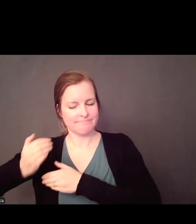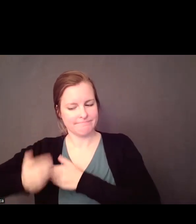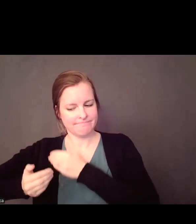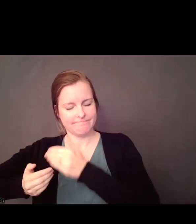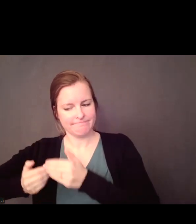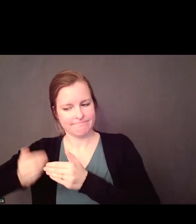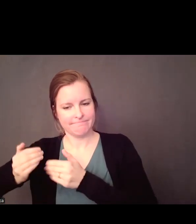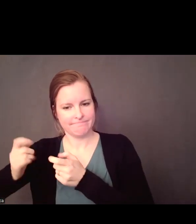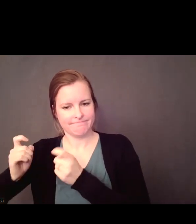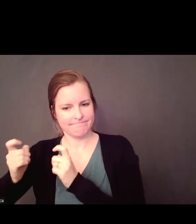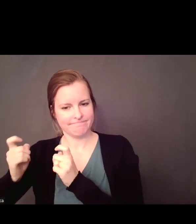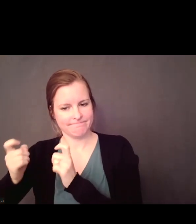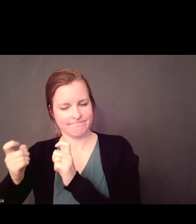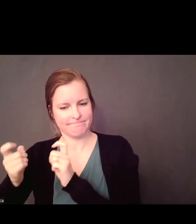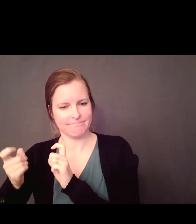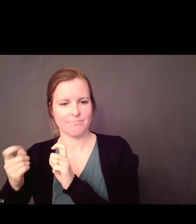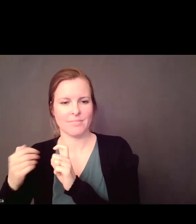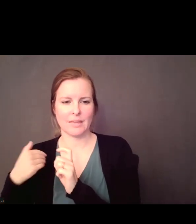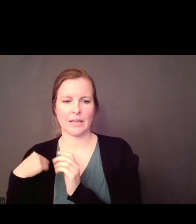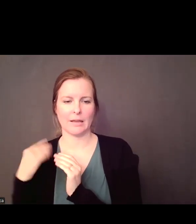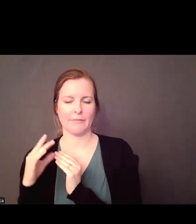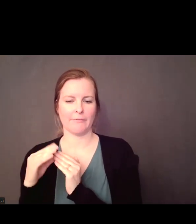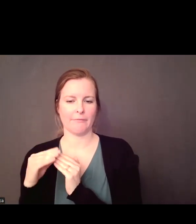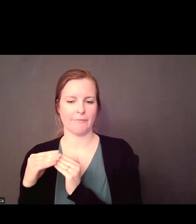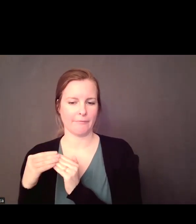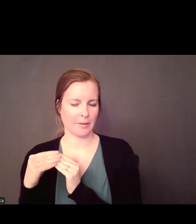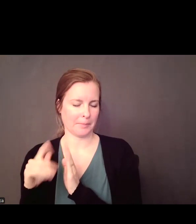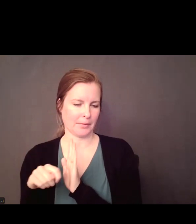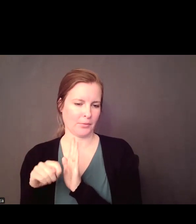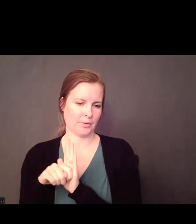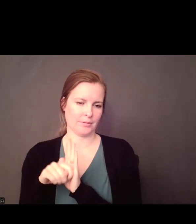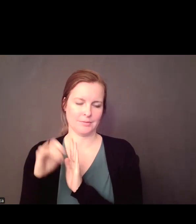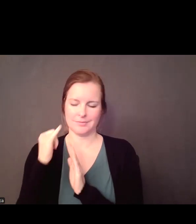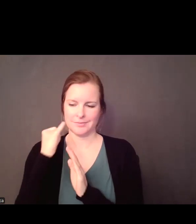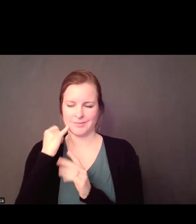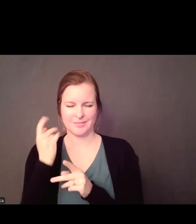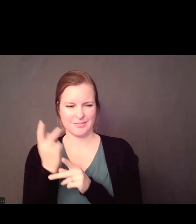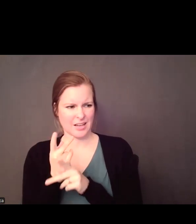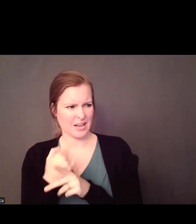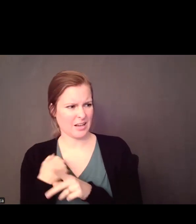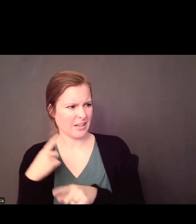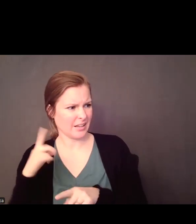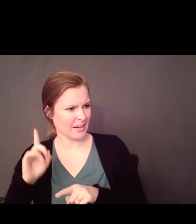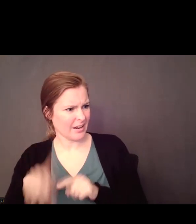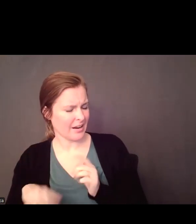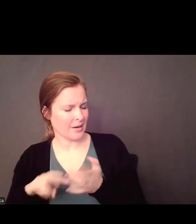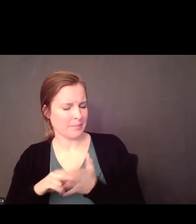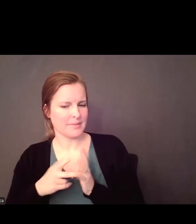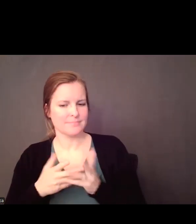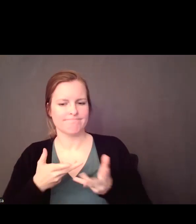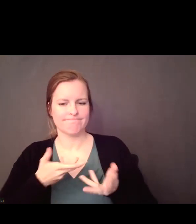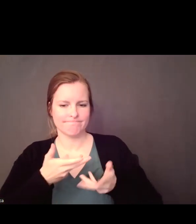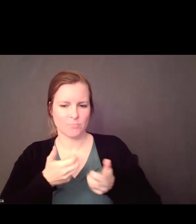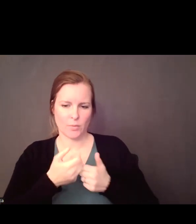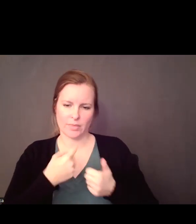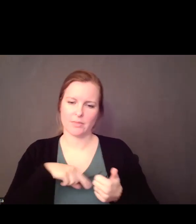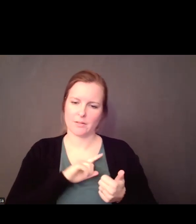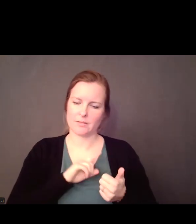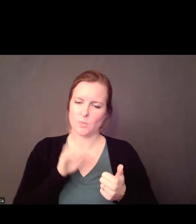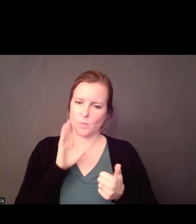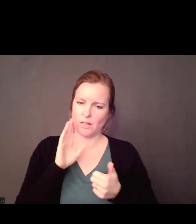period. And if ESOs find that they're not able to change forms over, then have a conversation with us and we'll work on